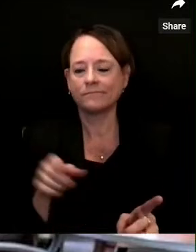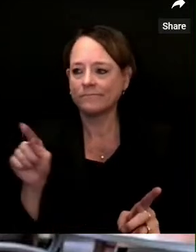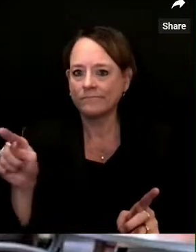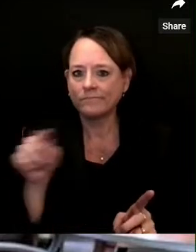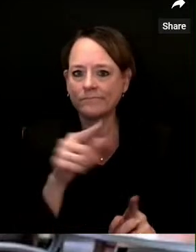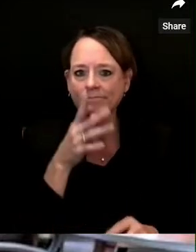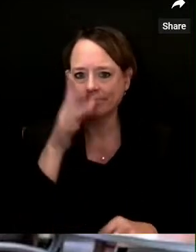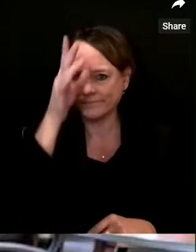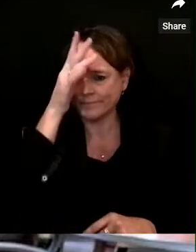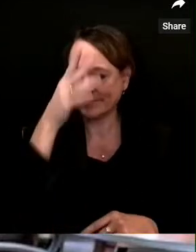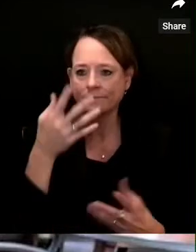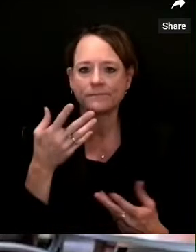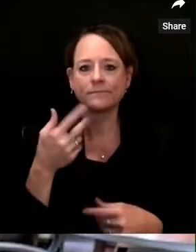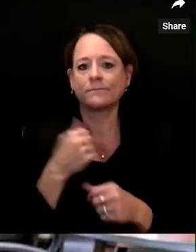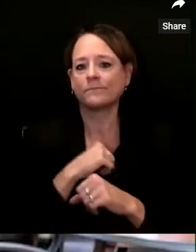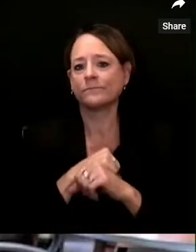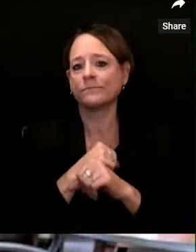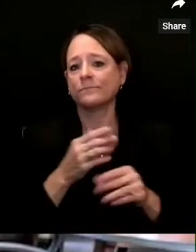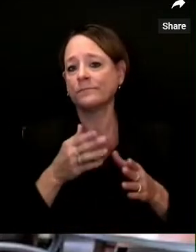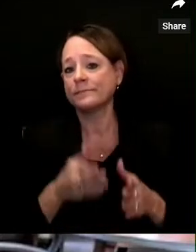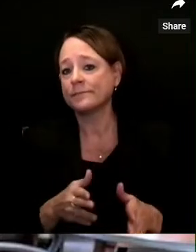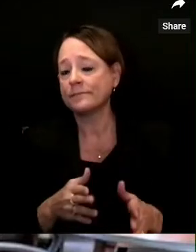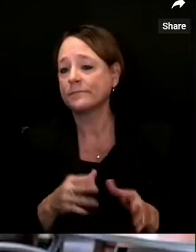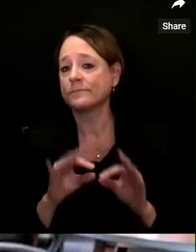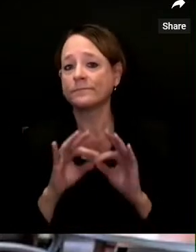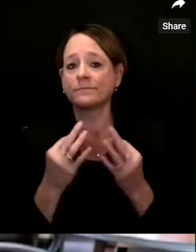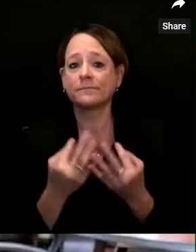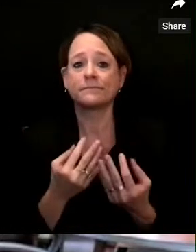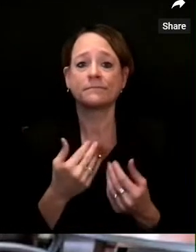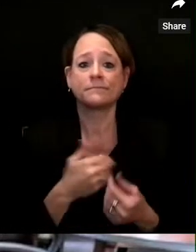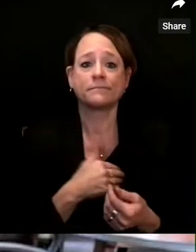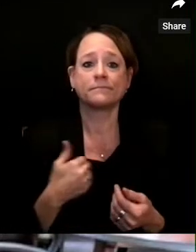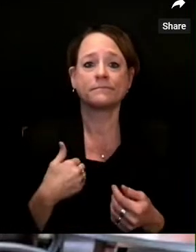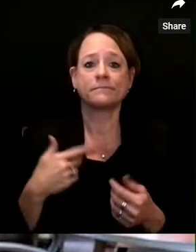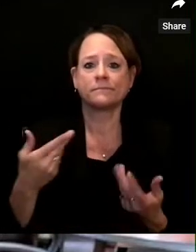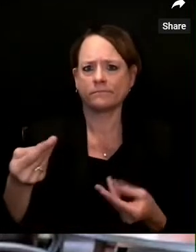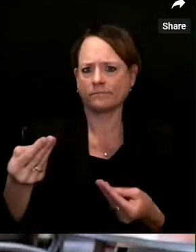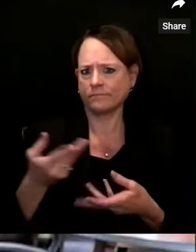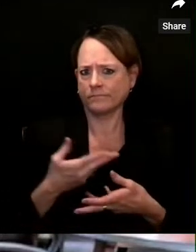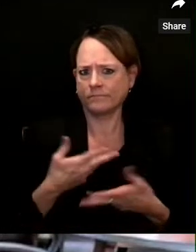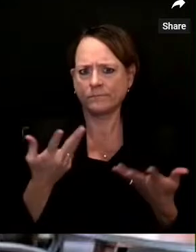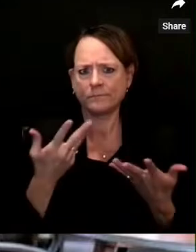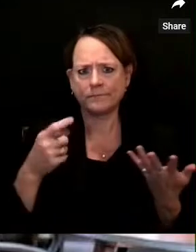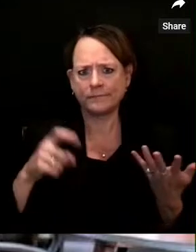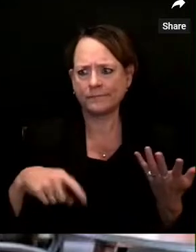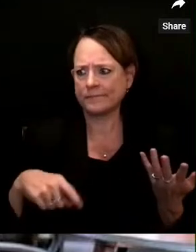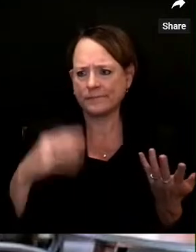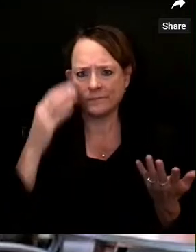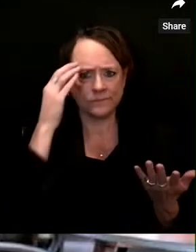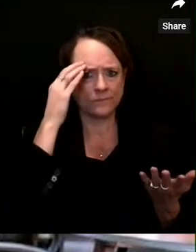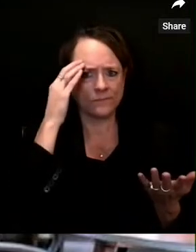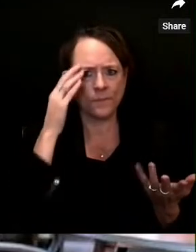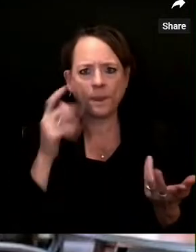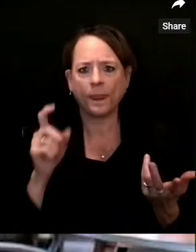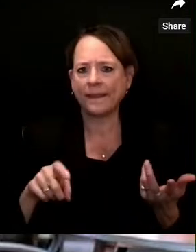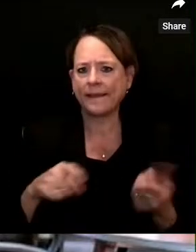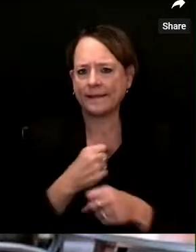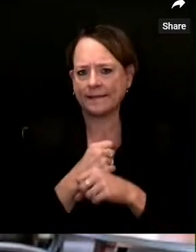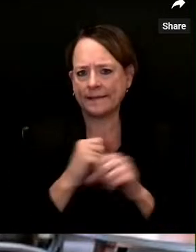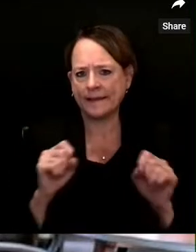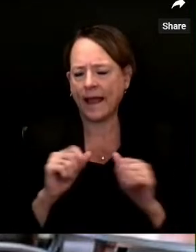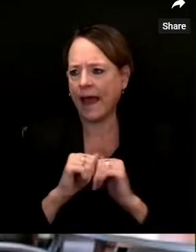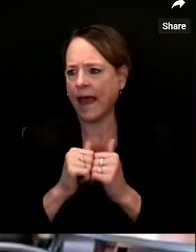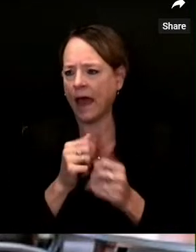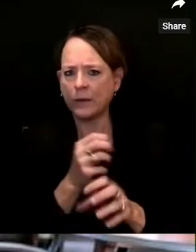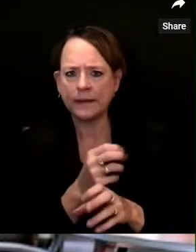all the information they need about the safety of the vaccine, the ways to access it, the importance of getting